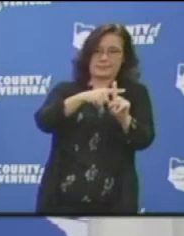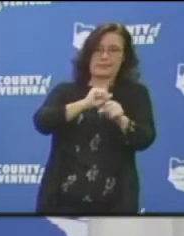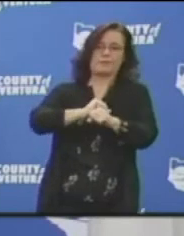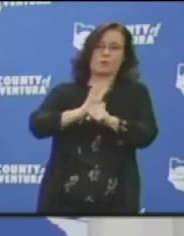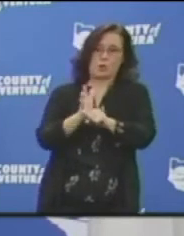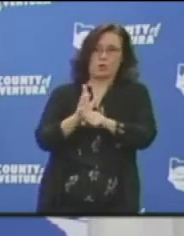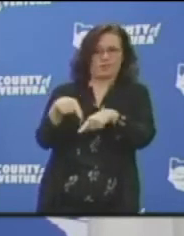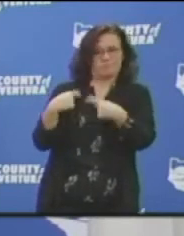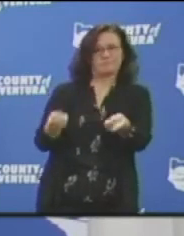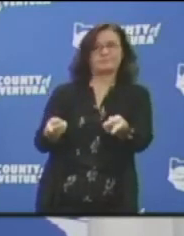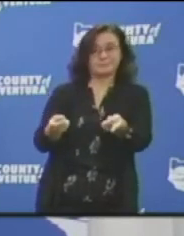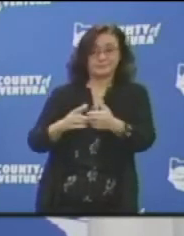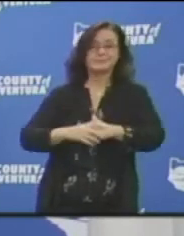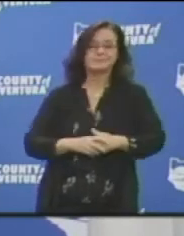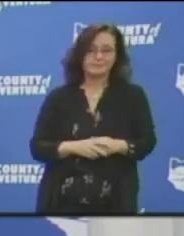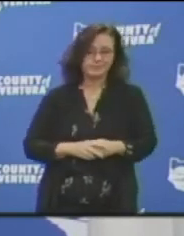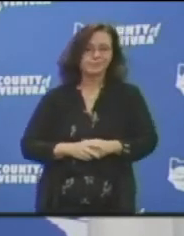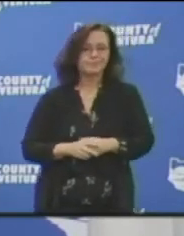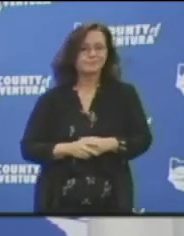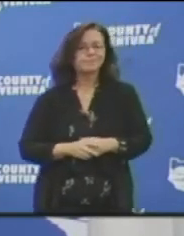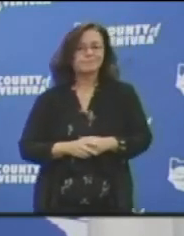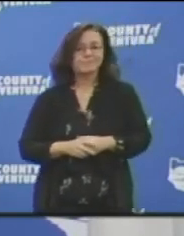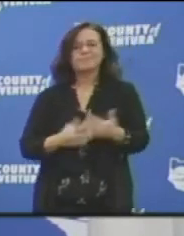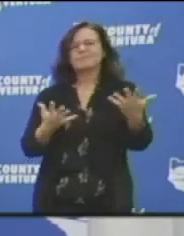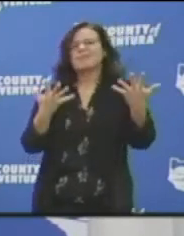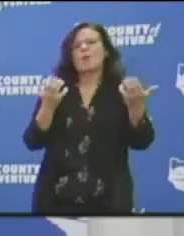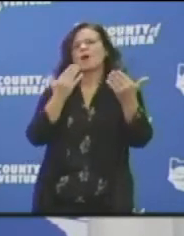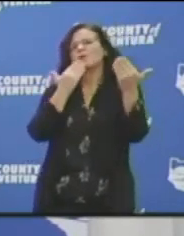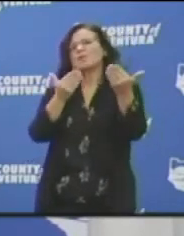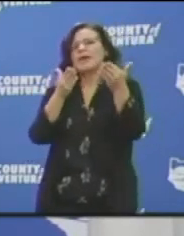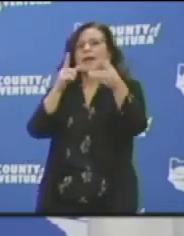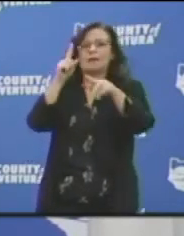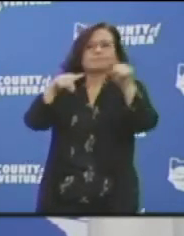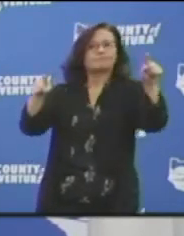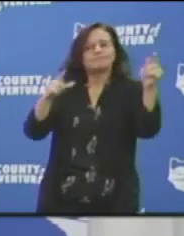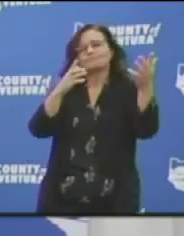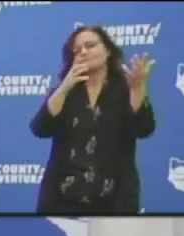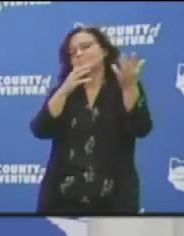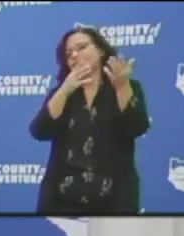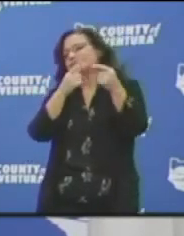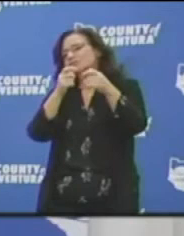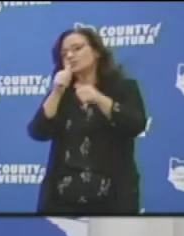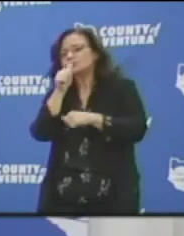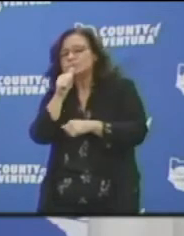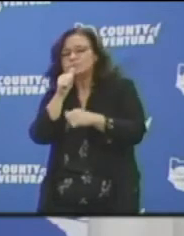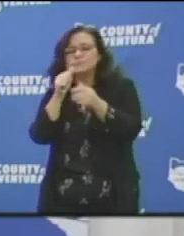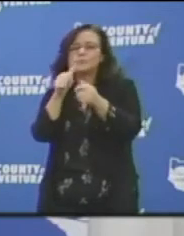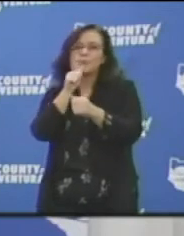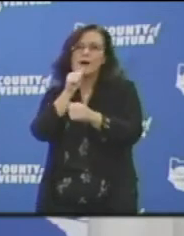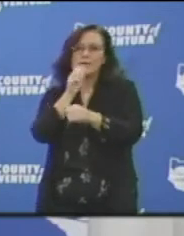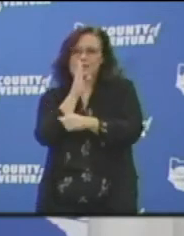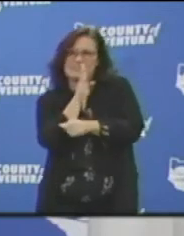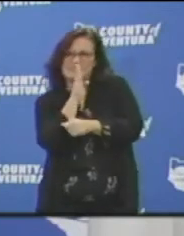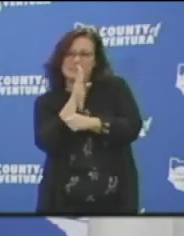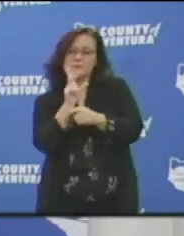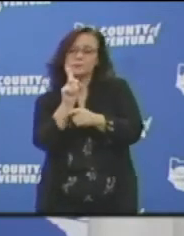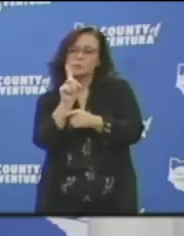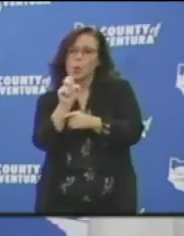to private donors and public funding for those COVID vaccines that are the light at the end of our